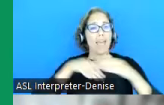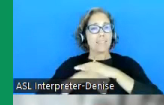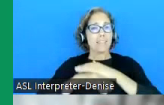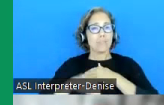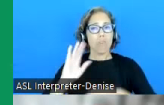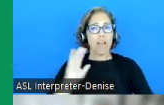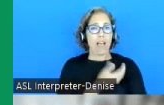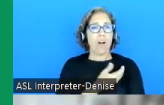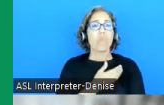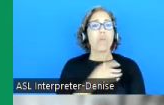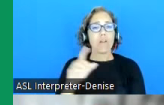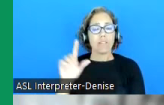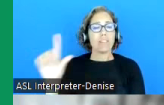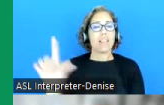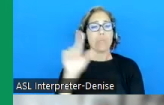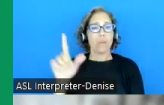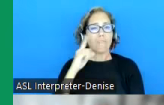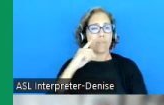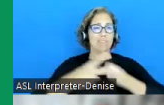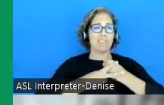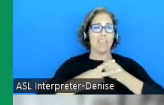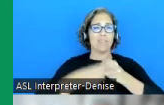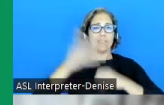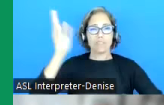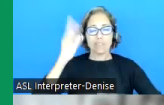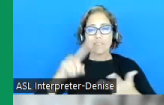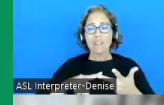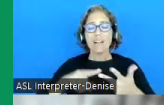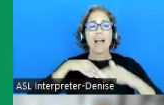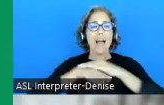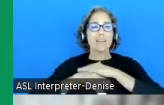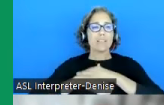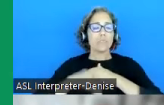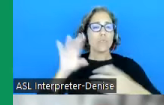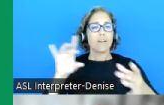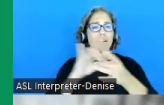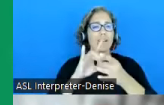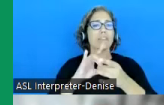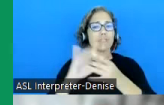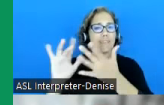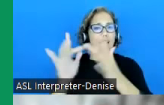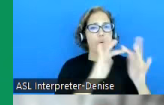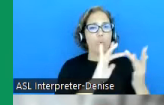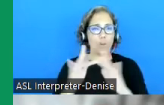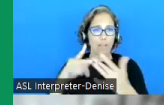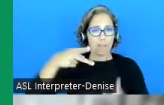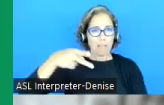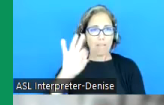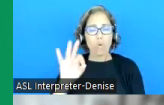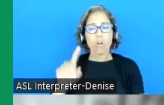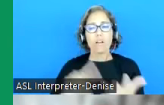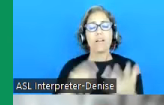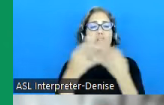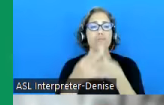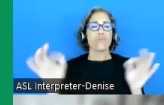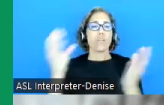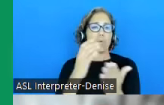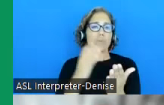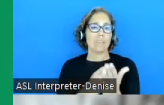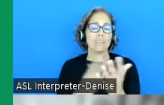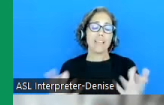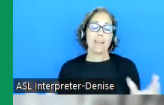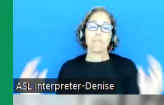of archived webinars, access to our Connections networking platform, free courses, and more.